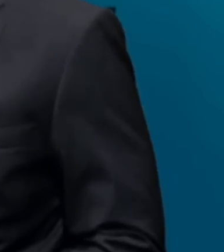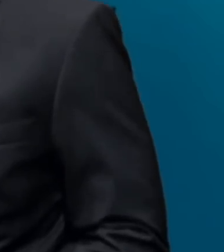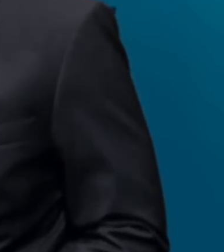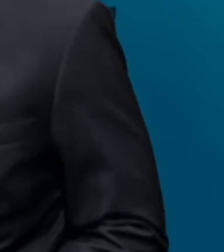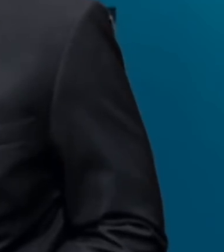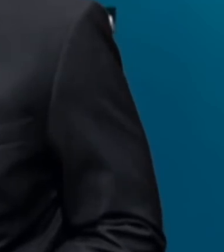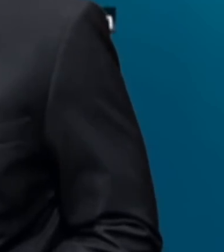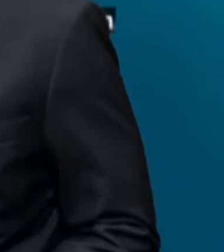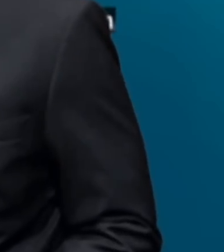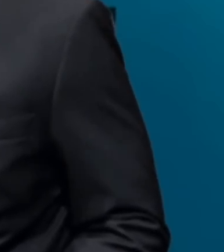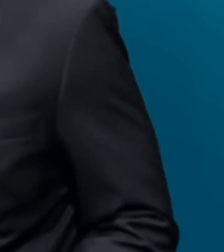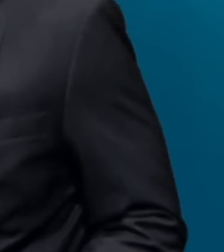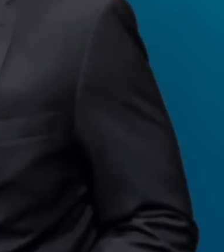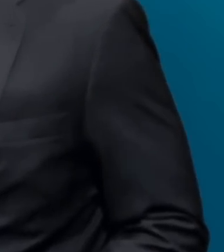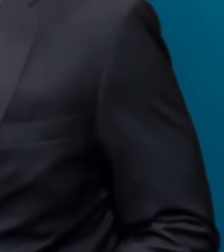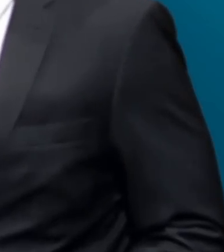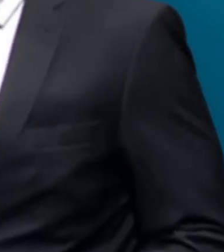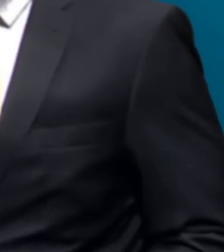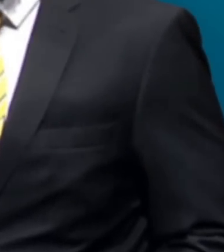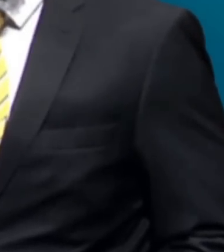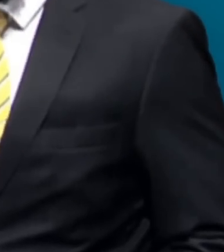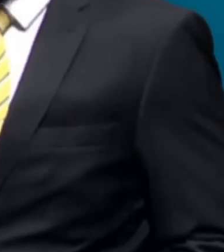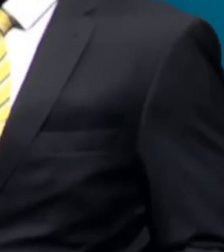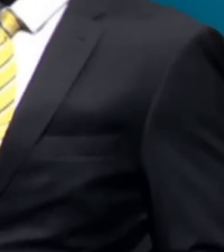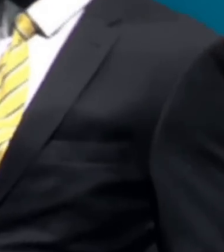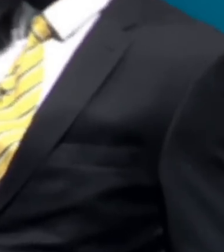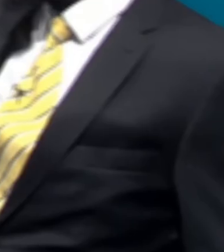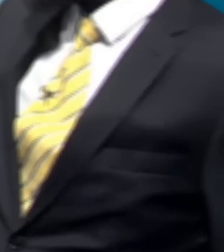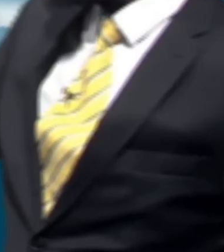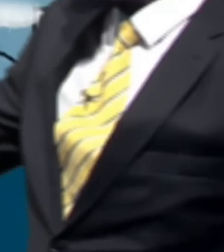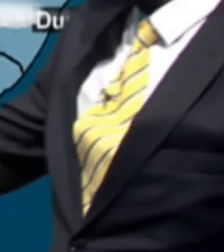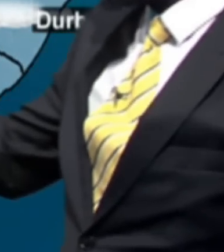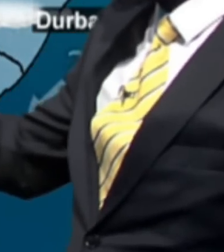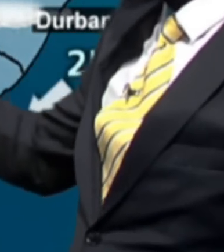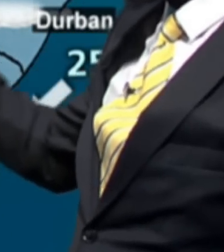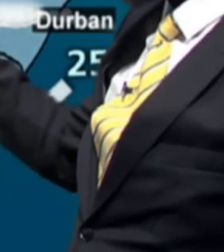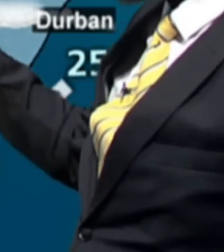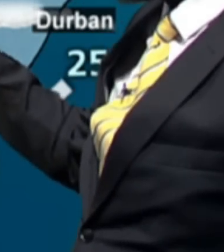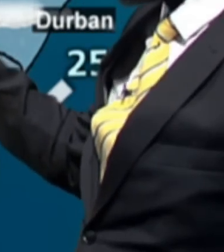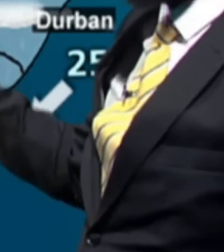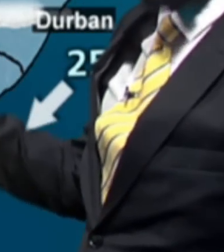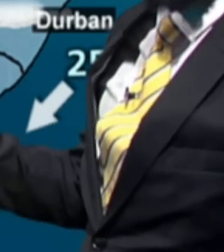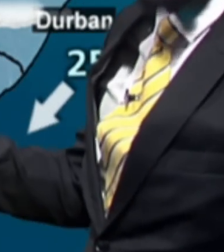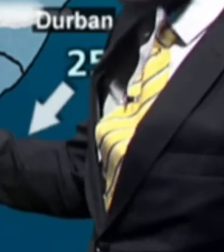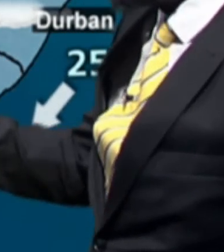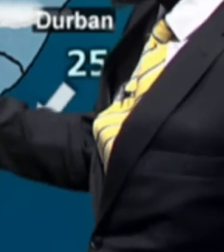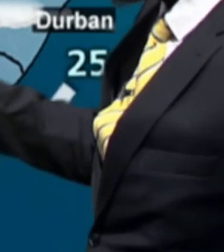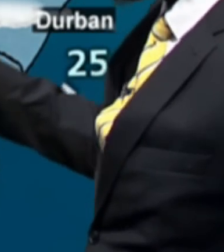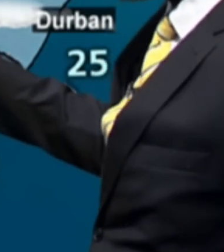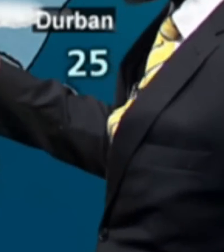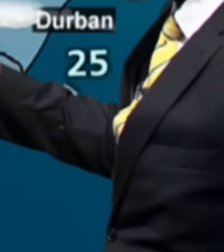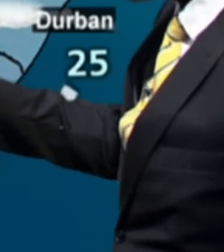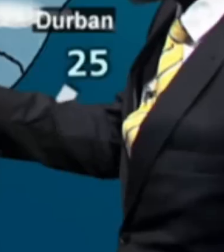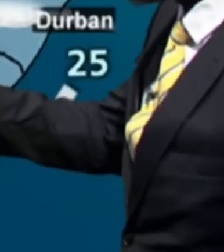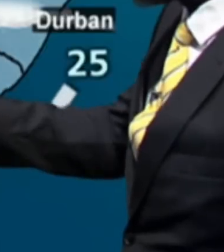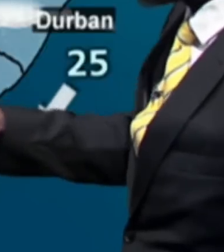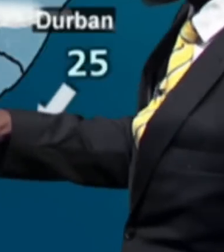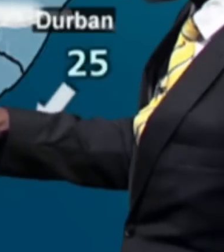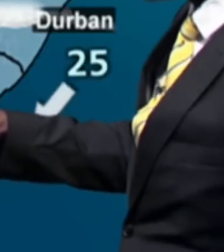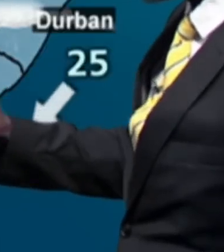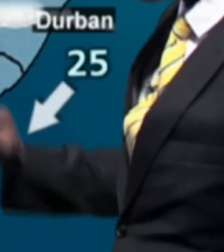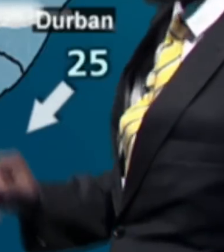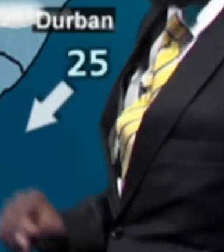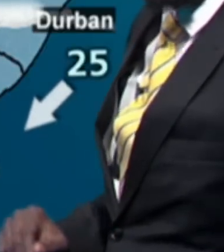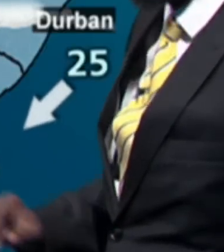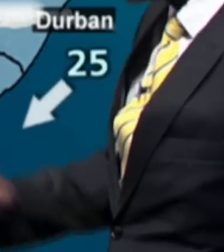le bua ho hlokomela fela e tlabele marumona le mane ho sane di tla hle di nana re pula tse matla di akaretsa boholo ba Freestata tse tse salba halna ya Lesotho ho tla